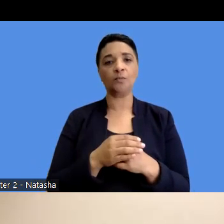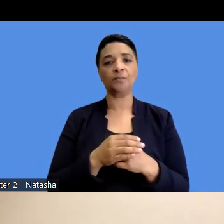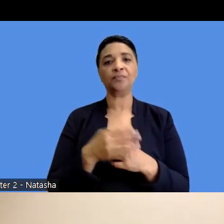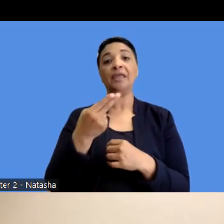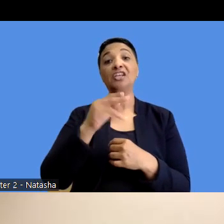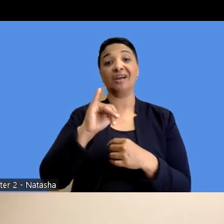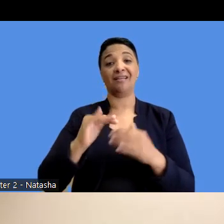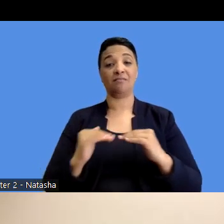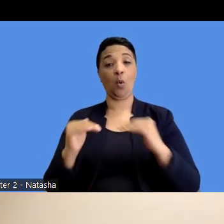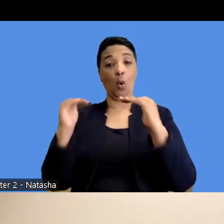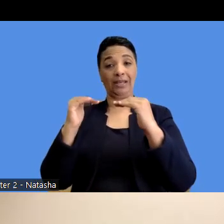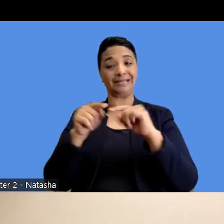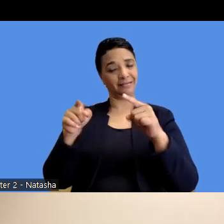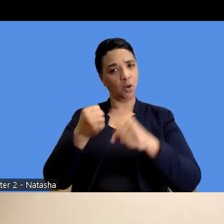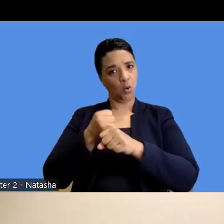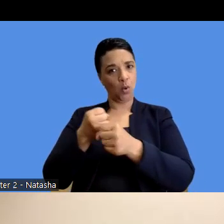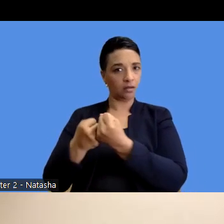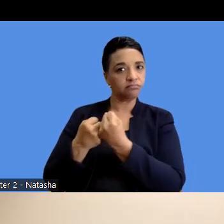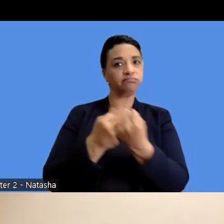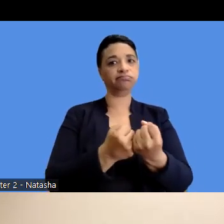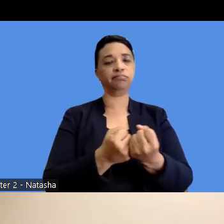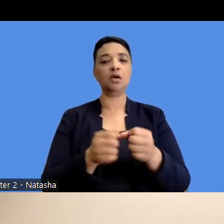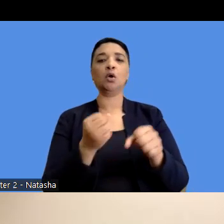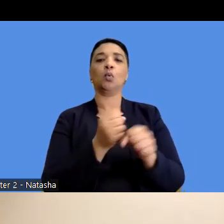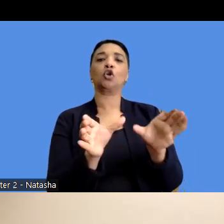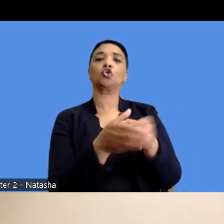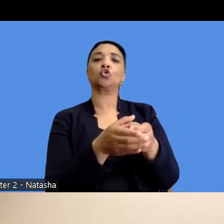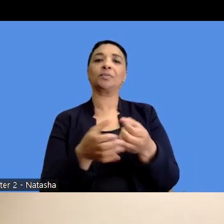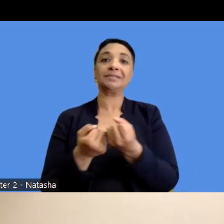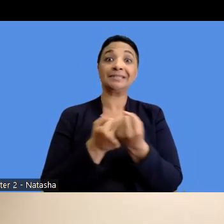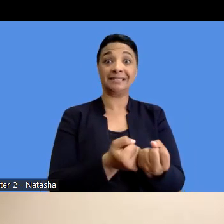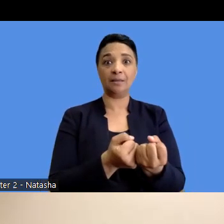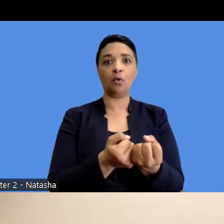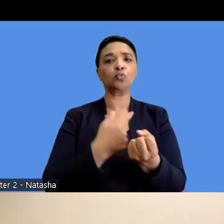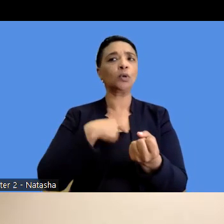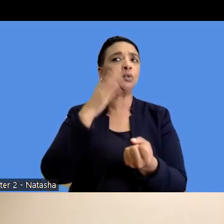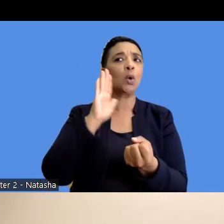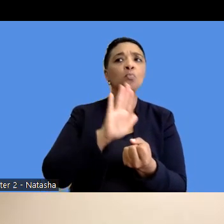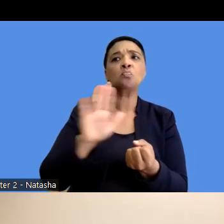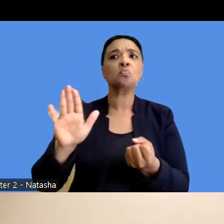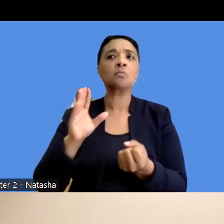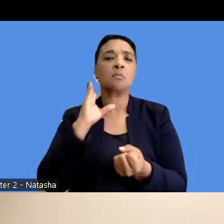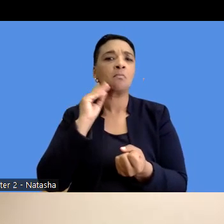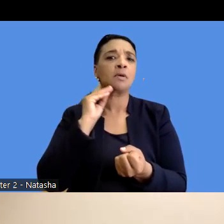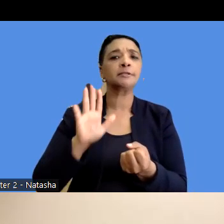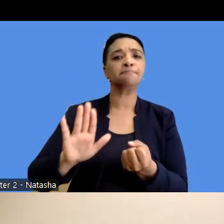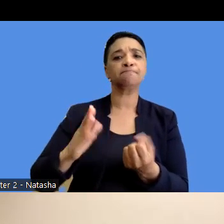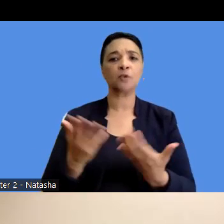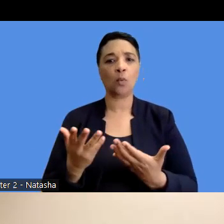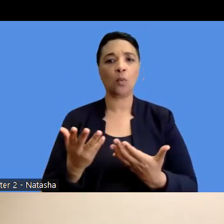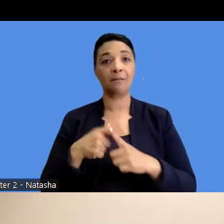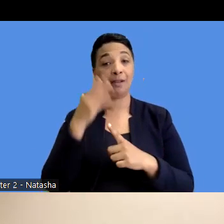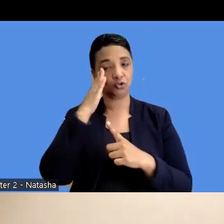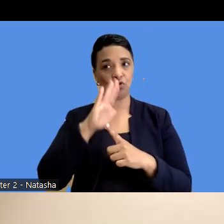support most of the working group. So it will make sense that we heard from them, from their experience, and also from the studies that they